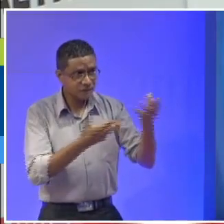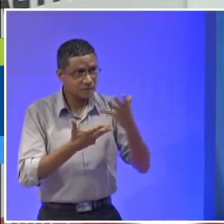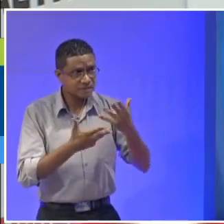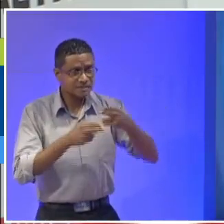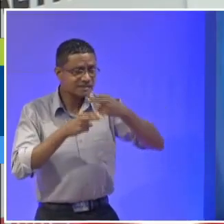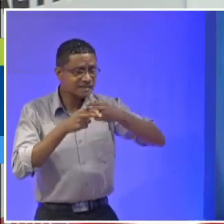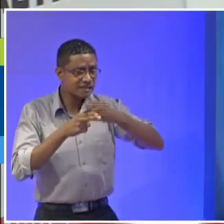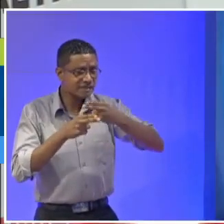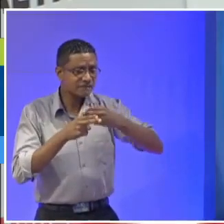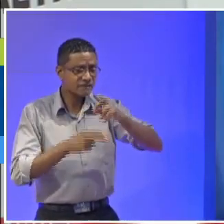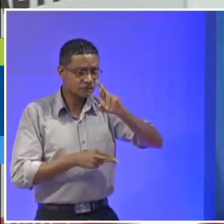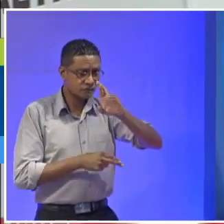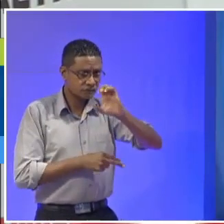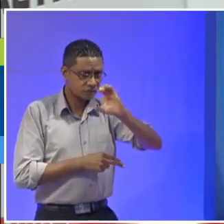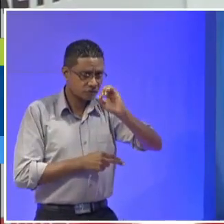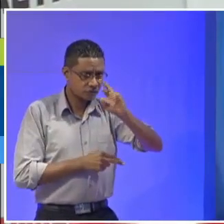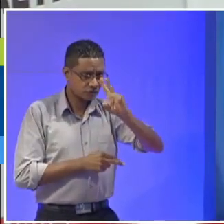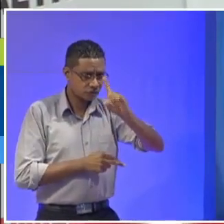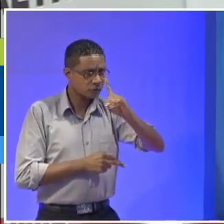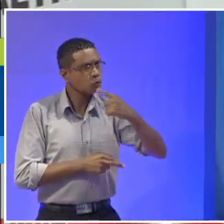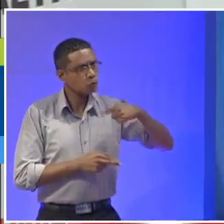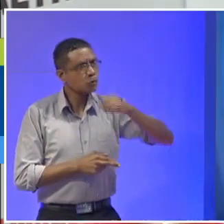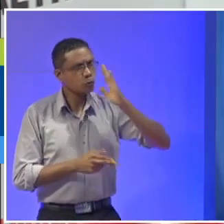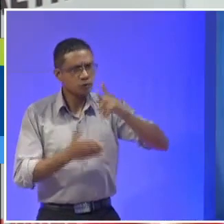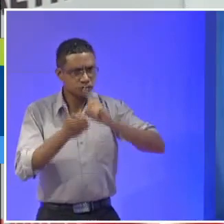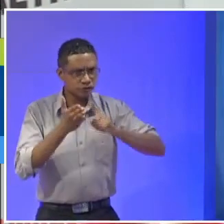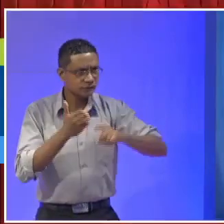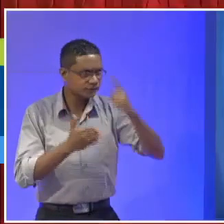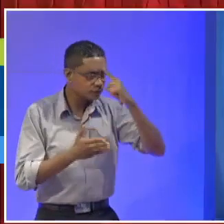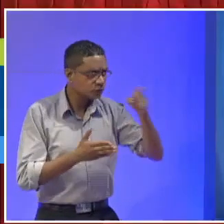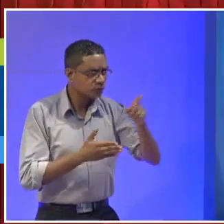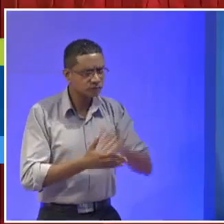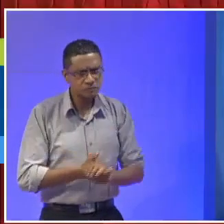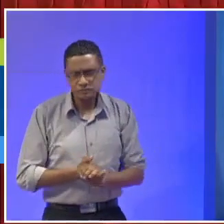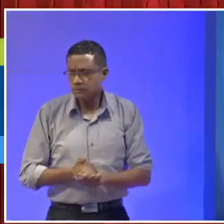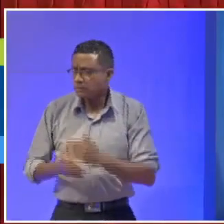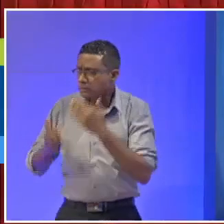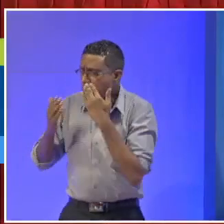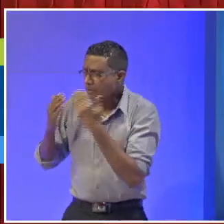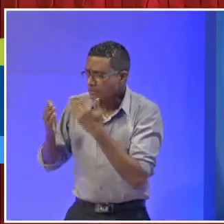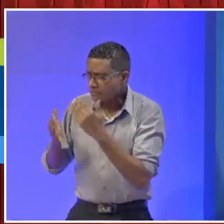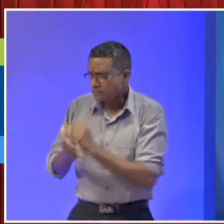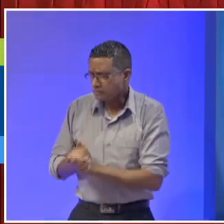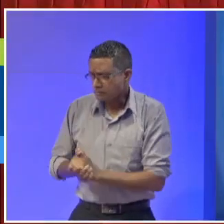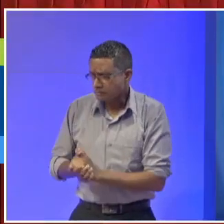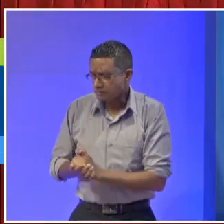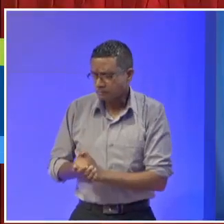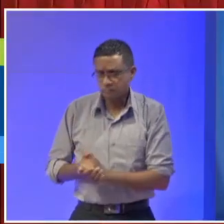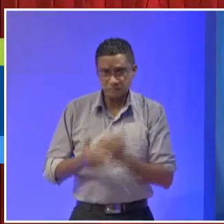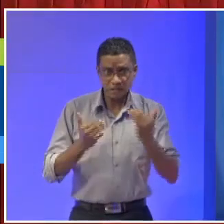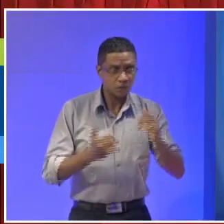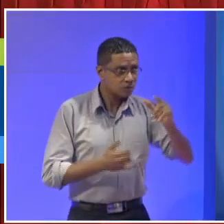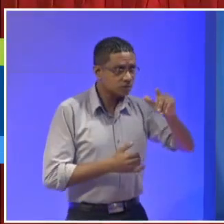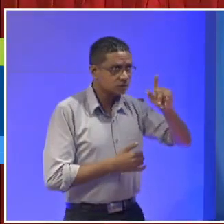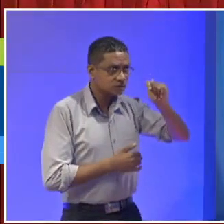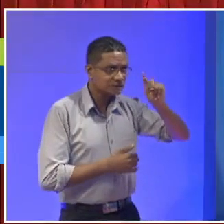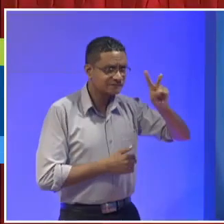as well. Thank you, CMO and Minister. We go now to TV6. We're ready for your two questions.